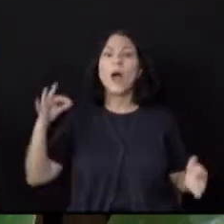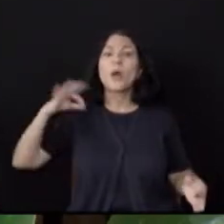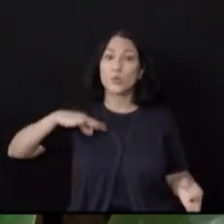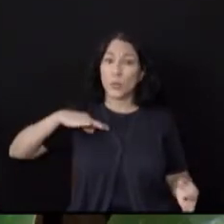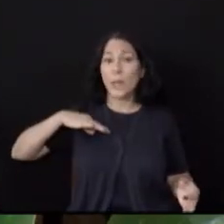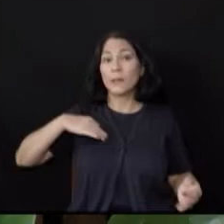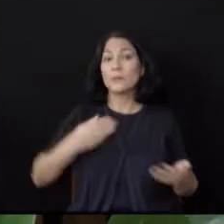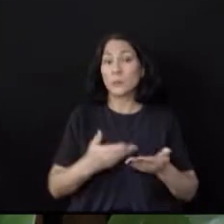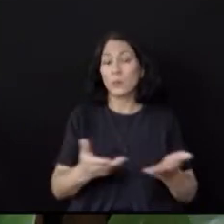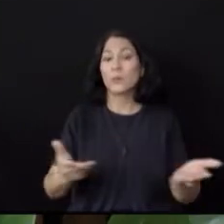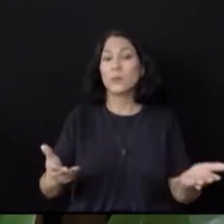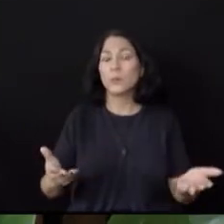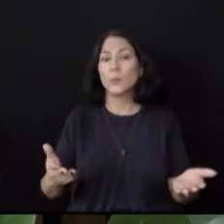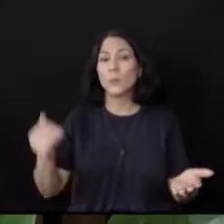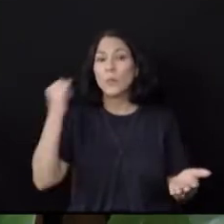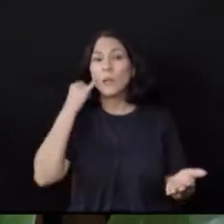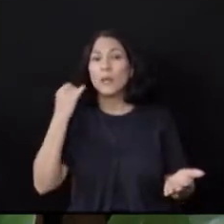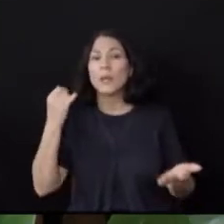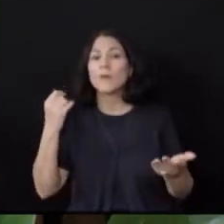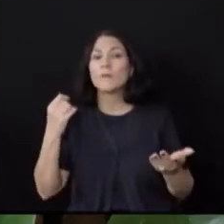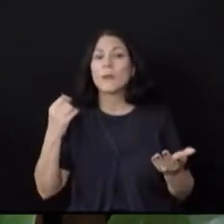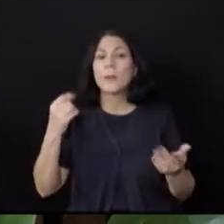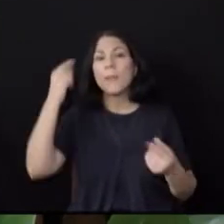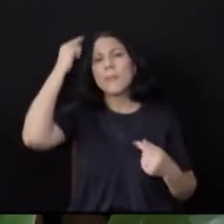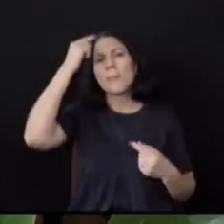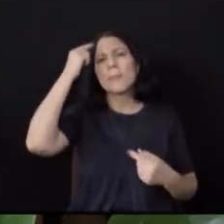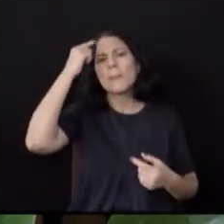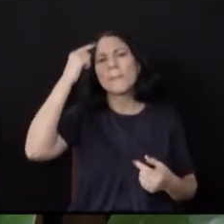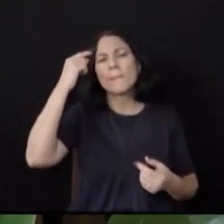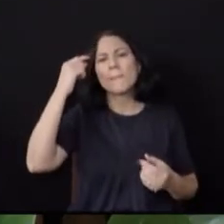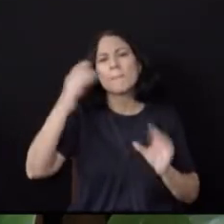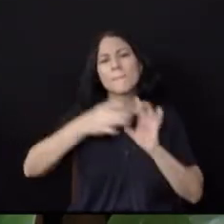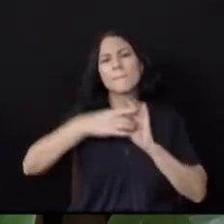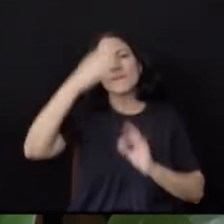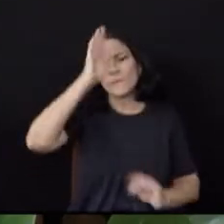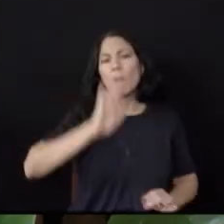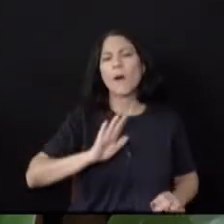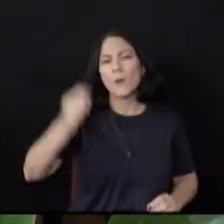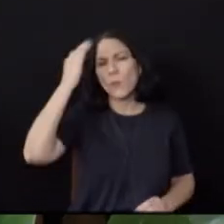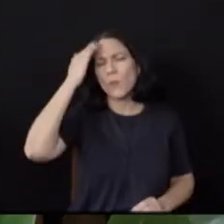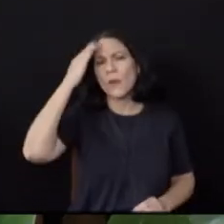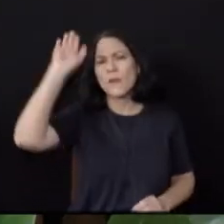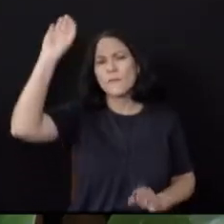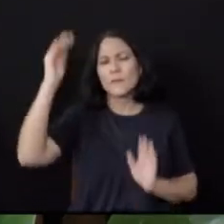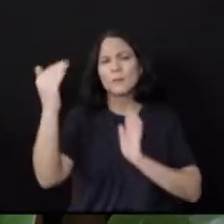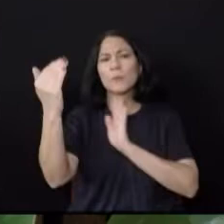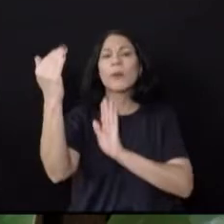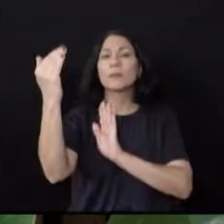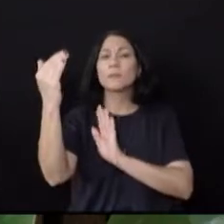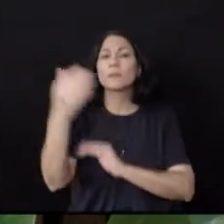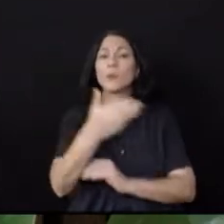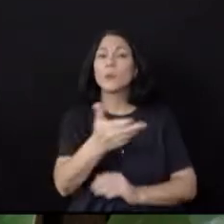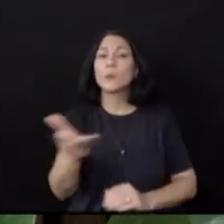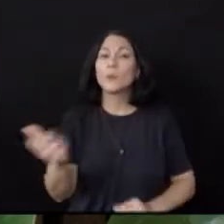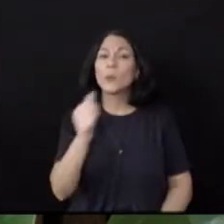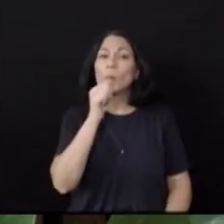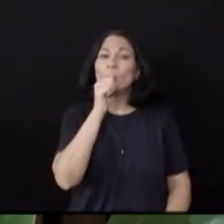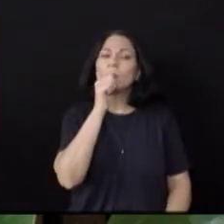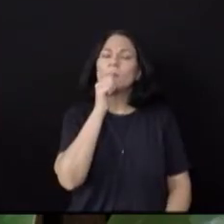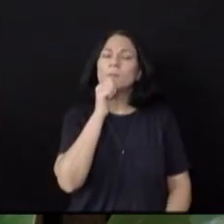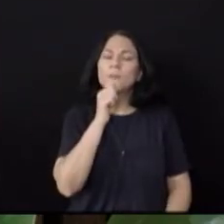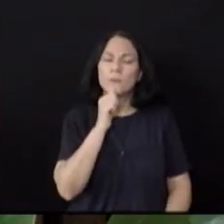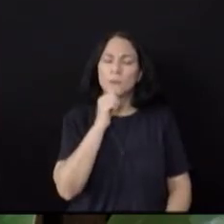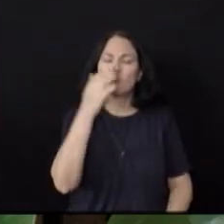to you. If when mindful of God, aware of God's presence, you endure